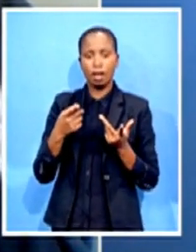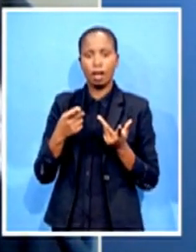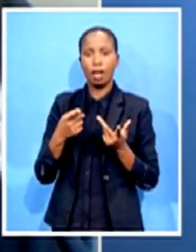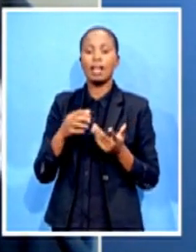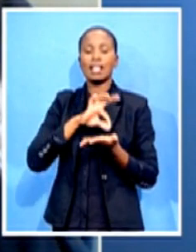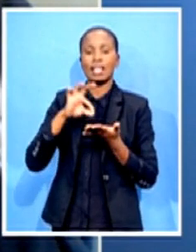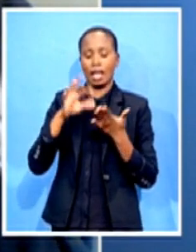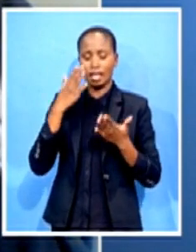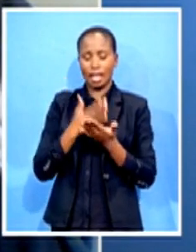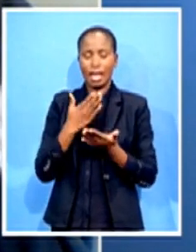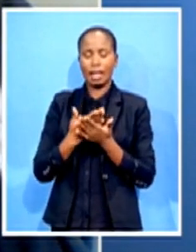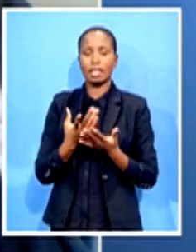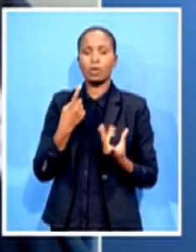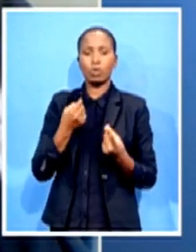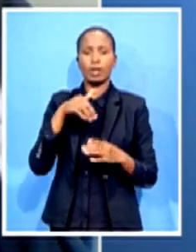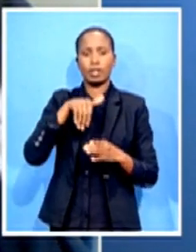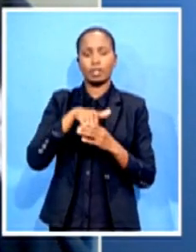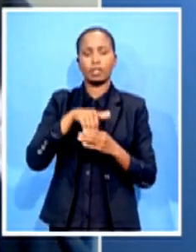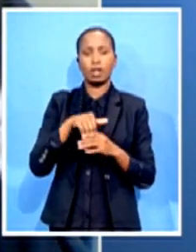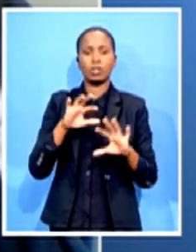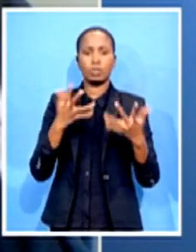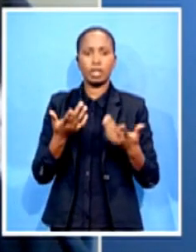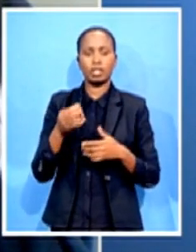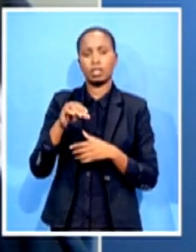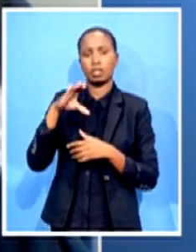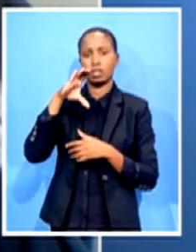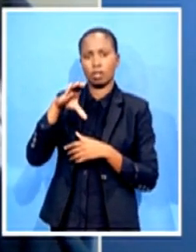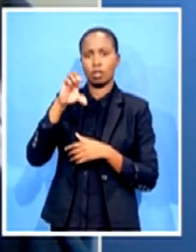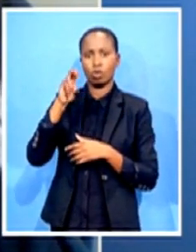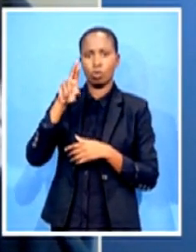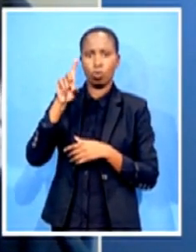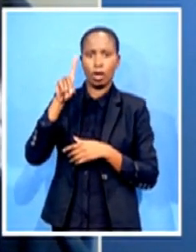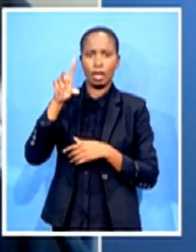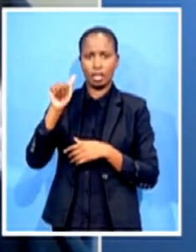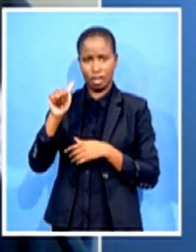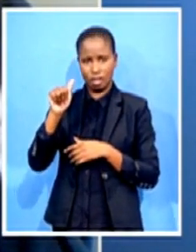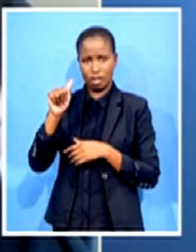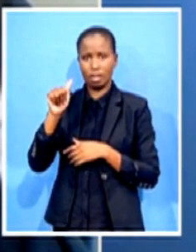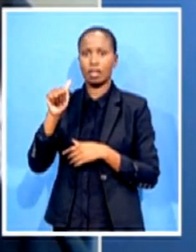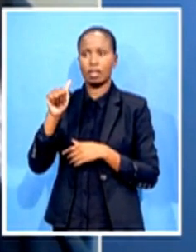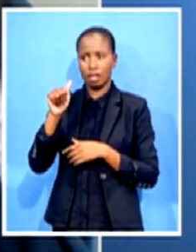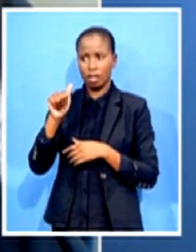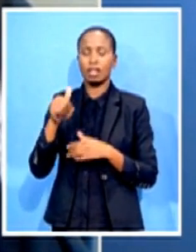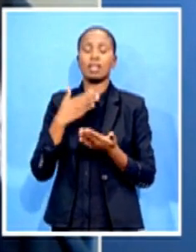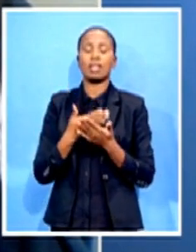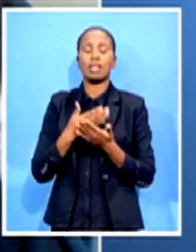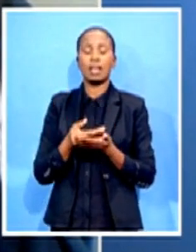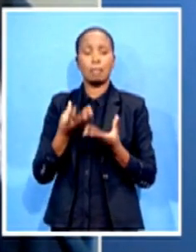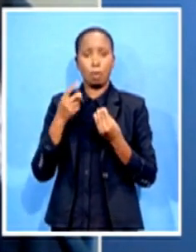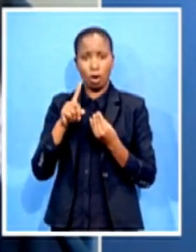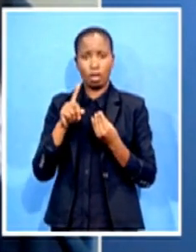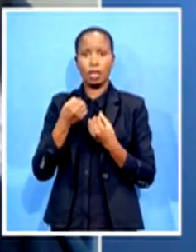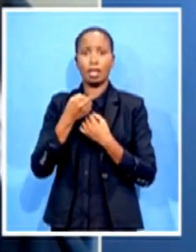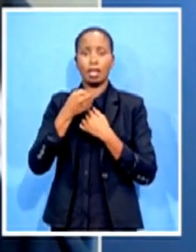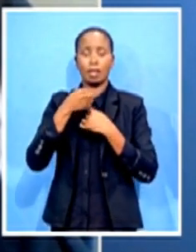government to say what is the criteria. But as much as the COIDA has been implemented, there is a need for